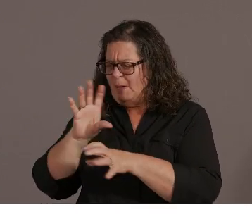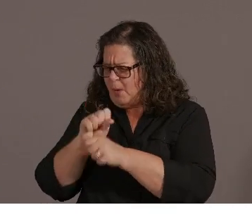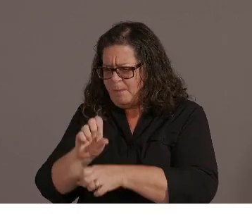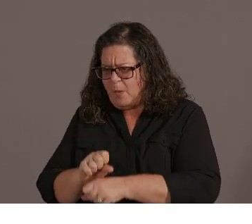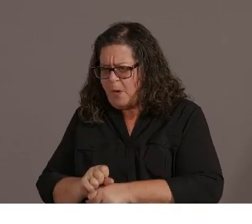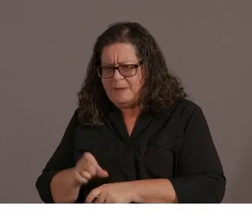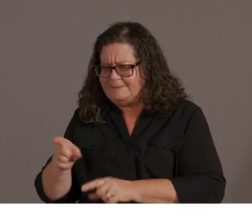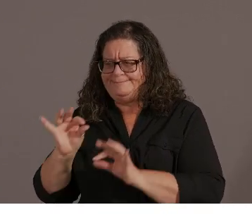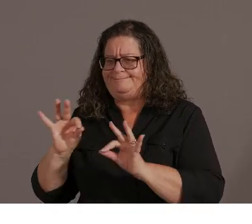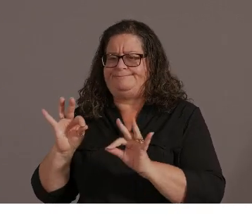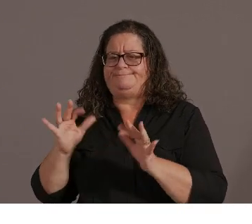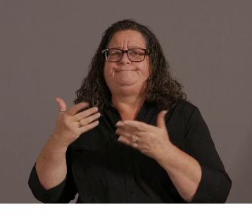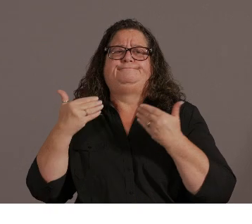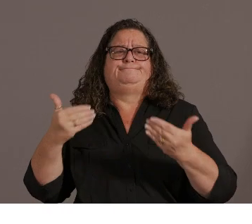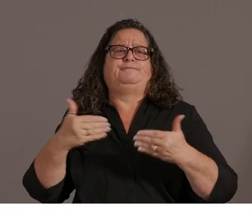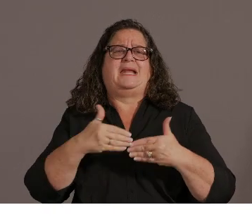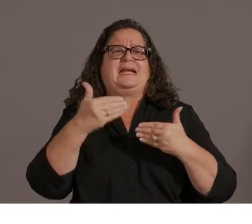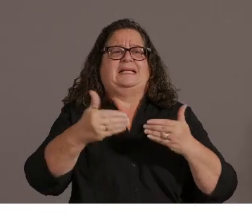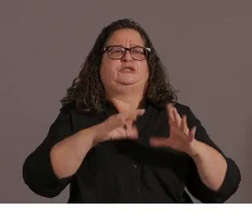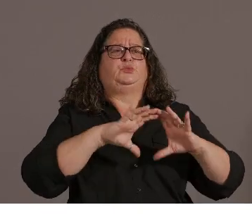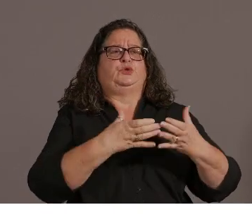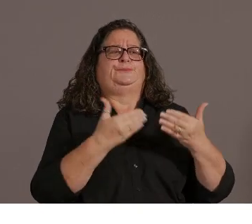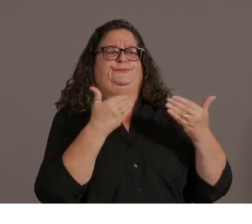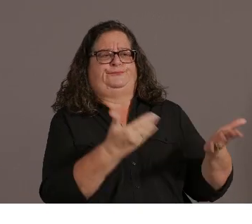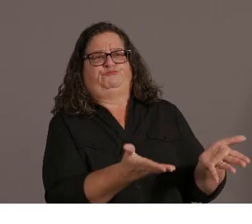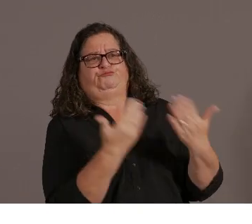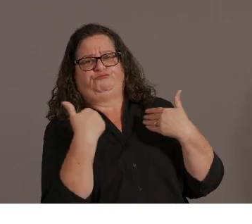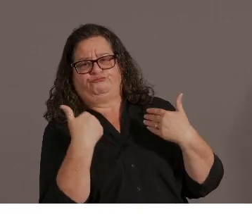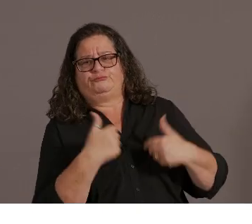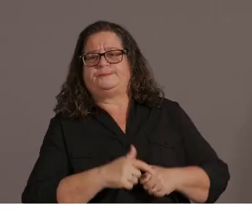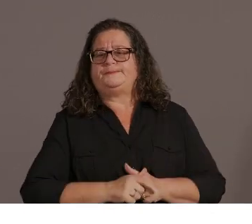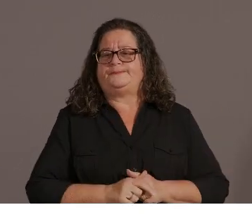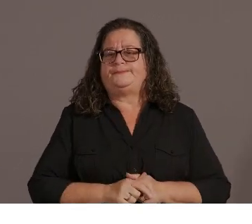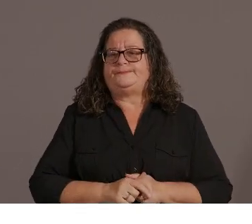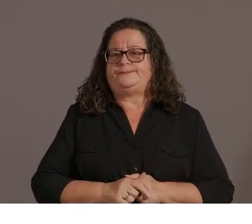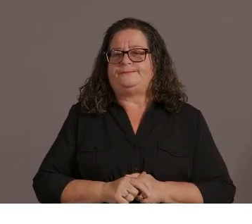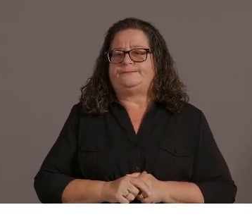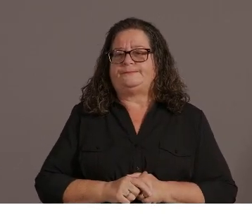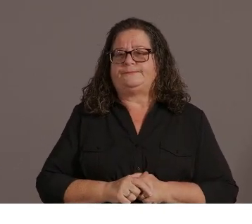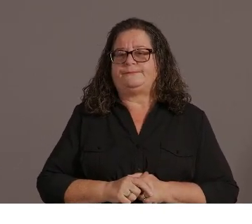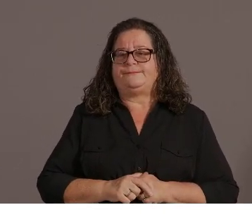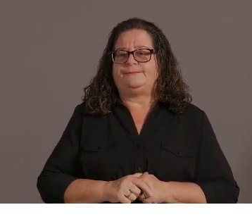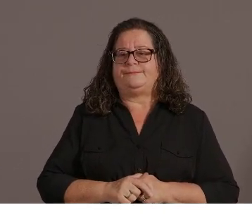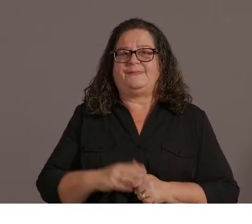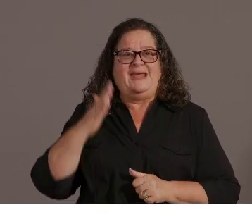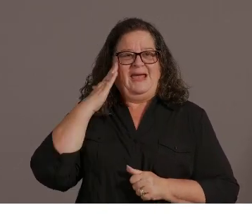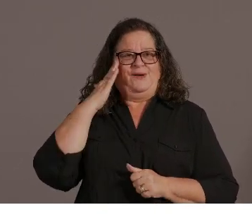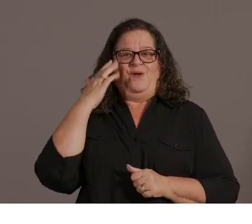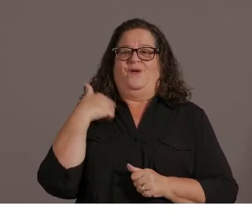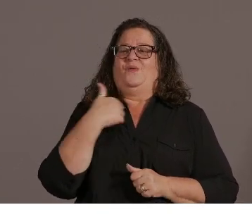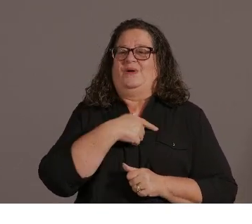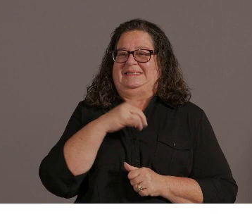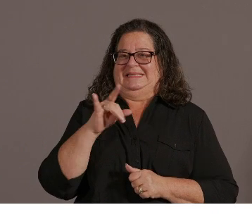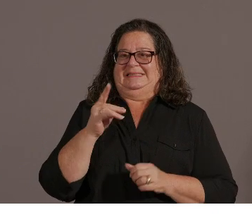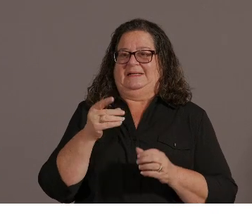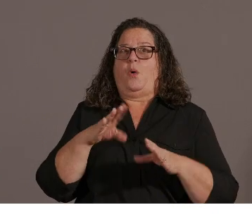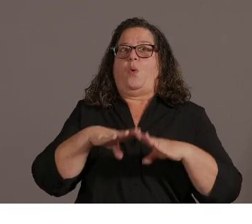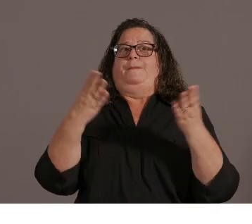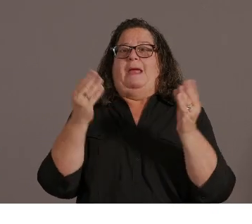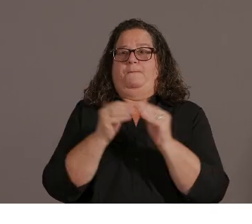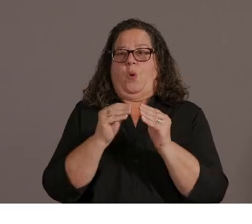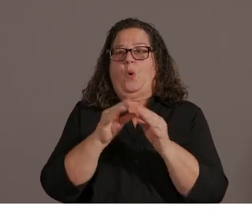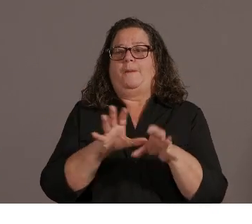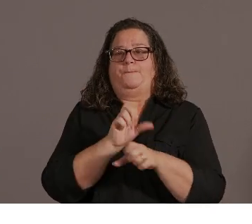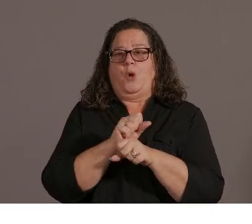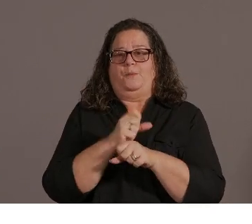We are currently evaluating that. As I'm sure you're aware, we opened up a large number of appointments over the next